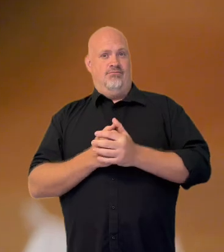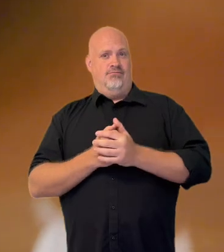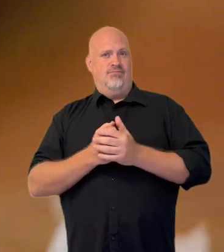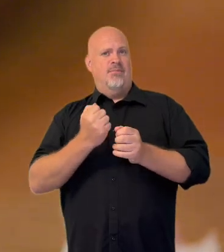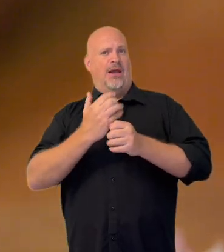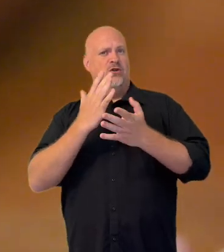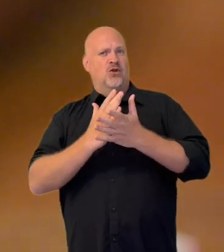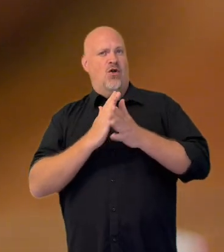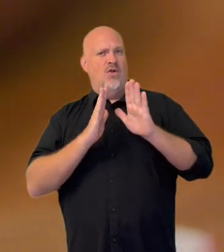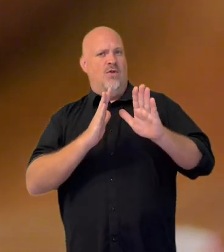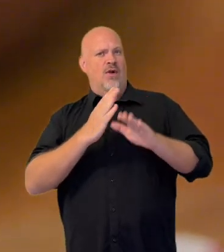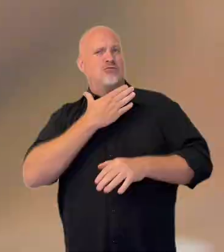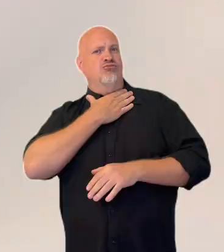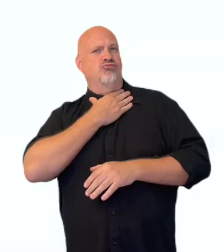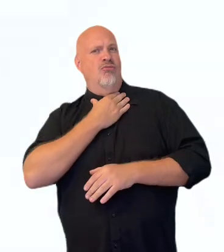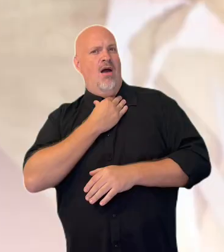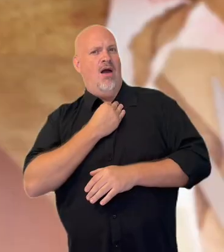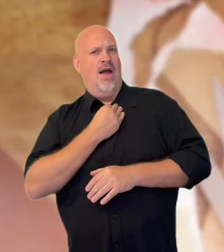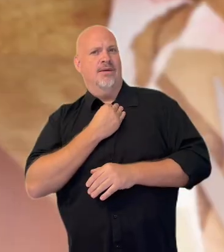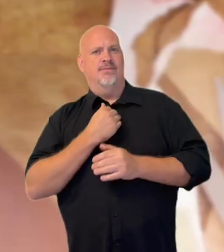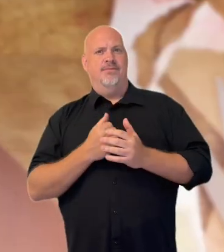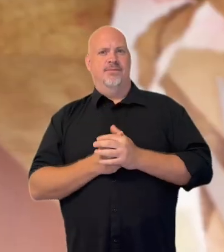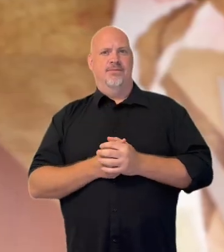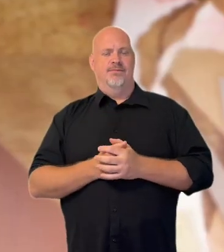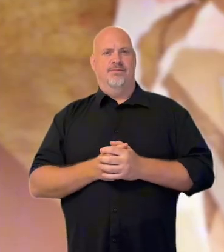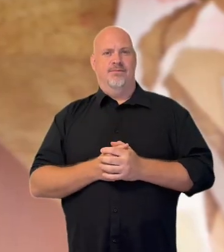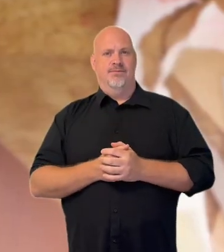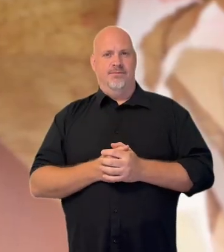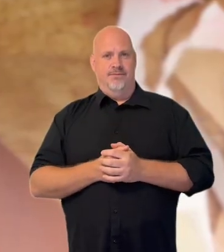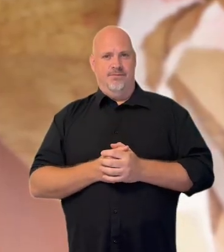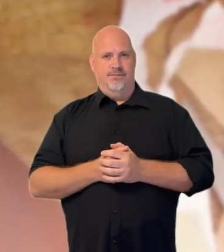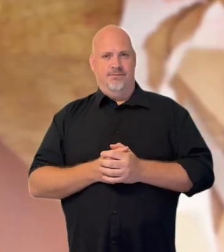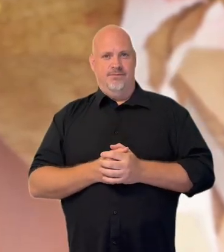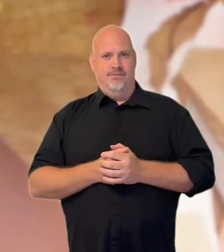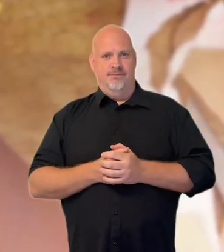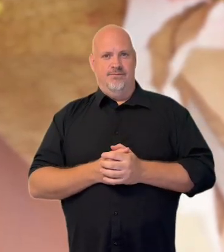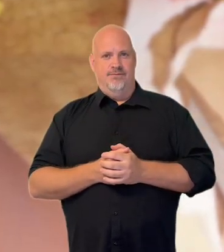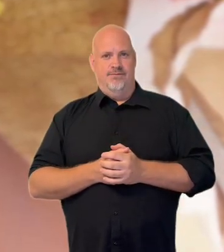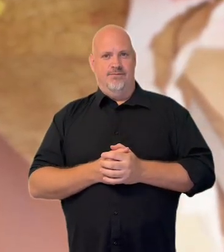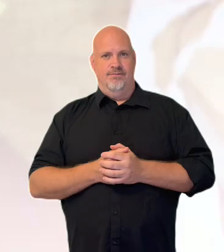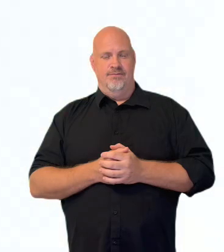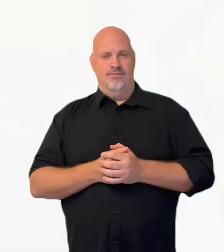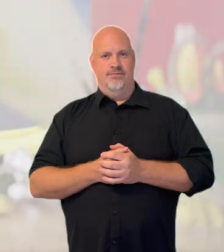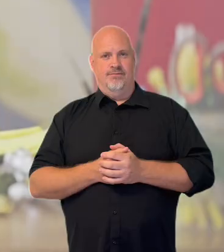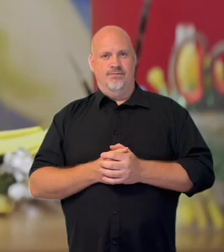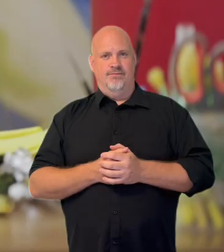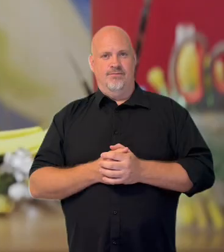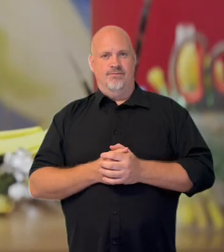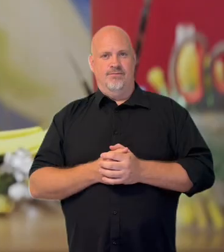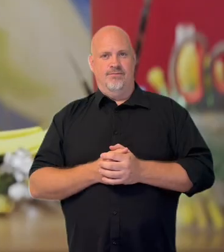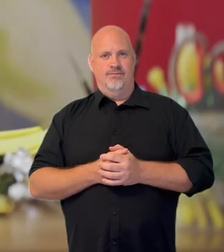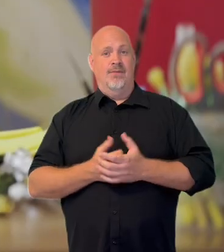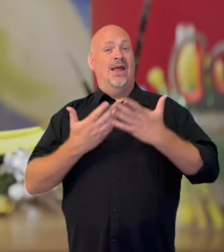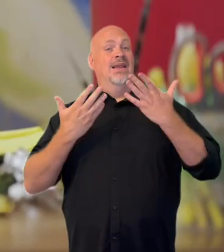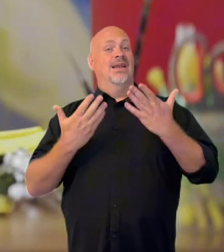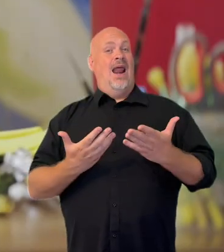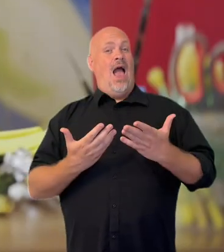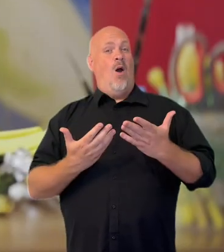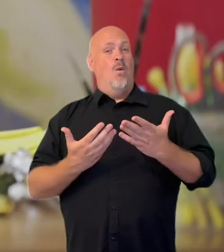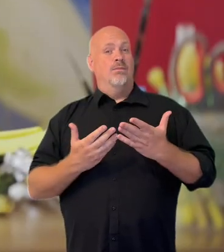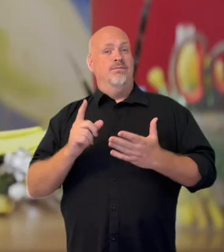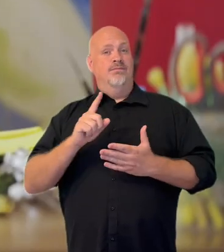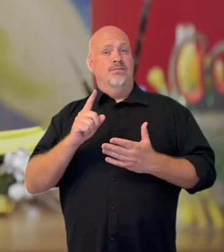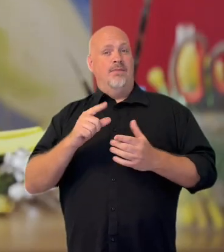And now we're going to make the petals, the most vital part of bringing the